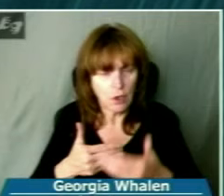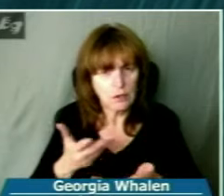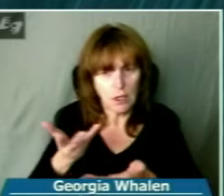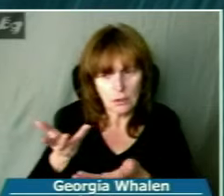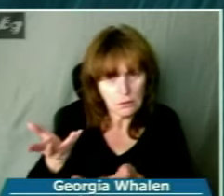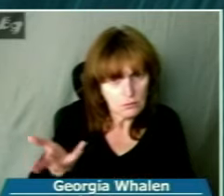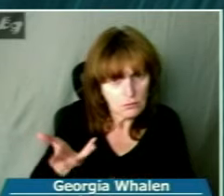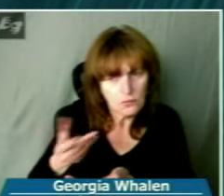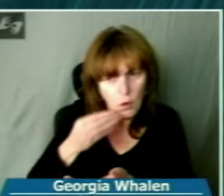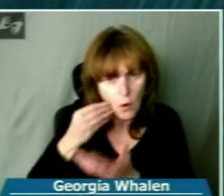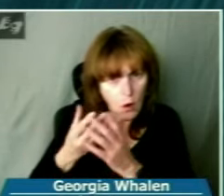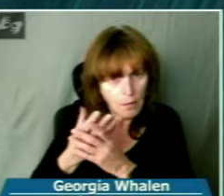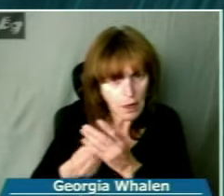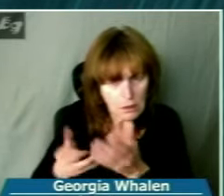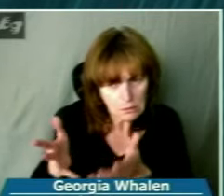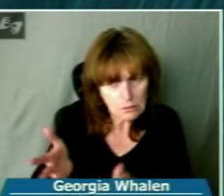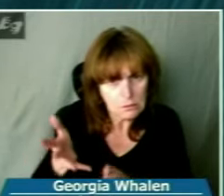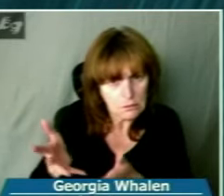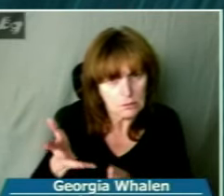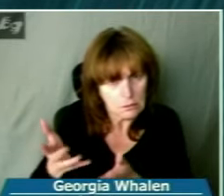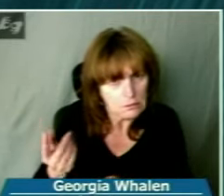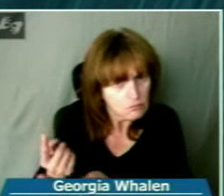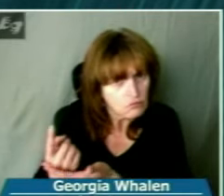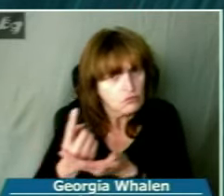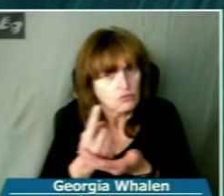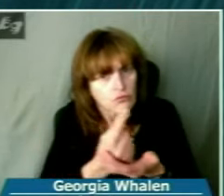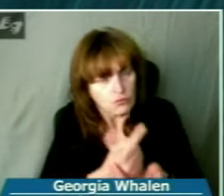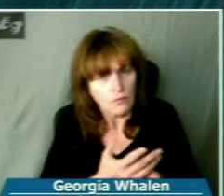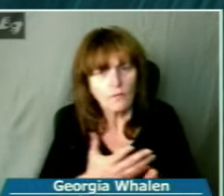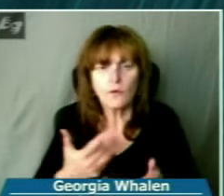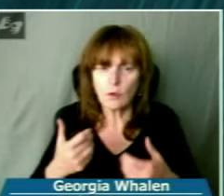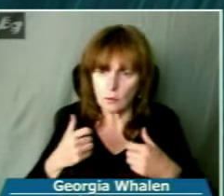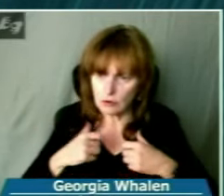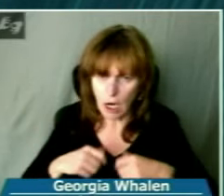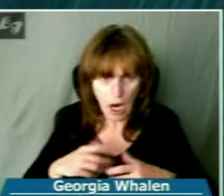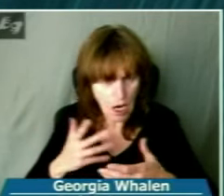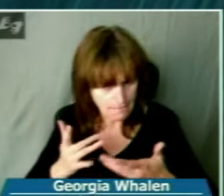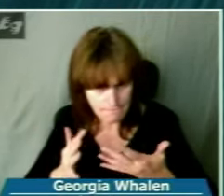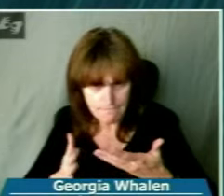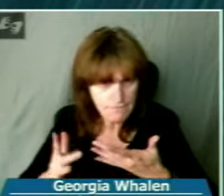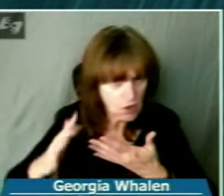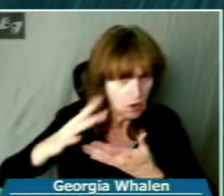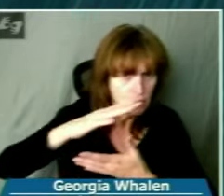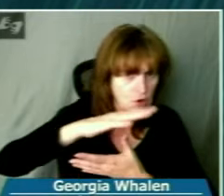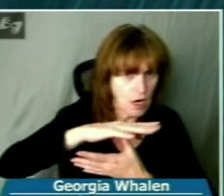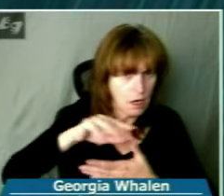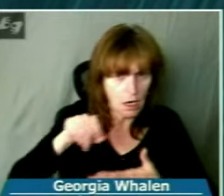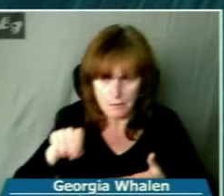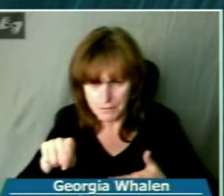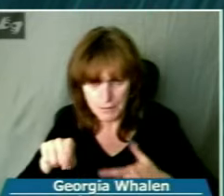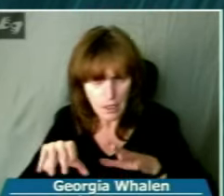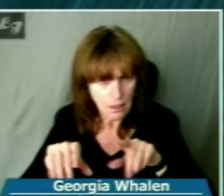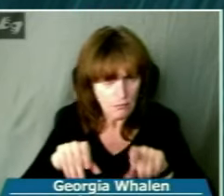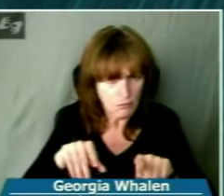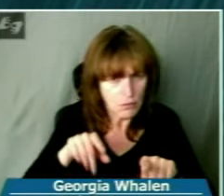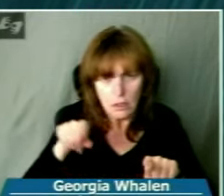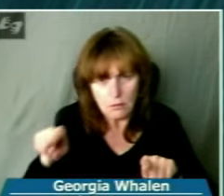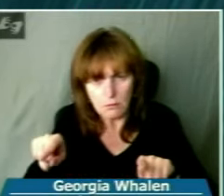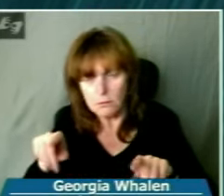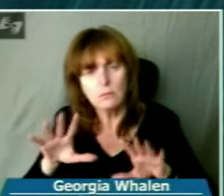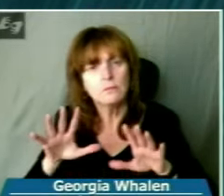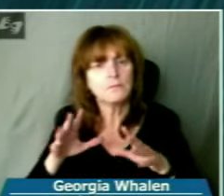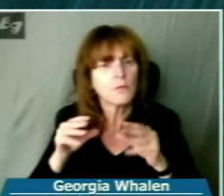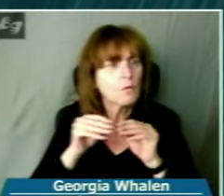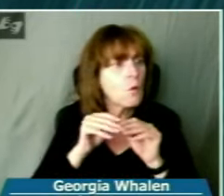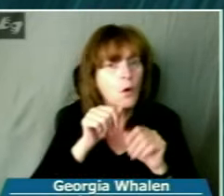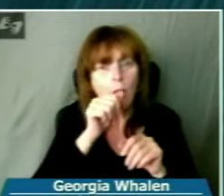We are looking at what are, you know, fast tracking where we can some of those permanent housing options, having more units come on board. We've